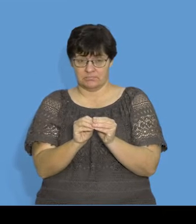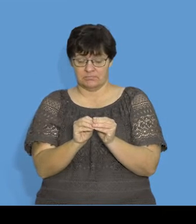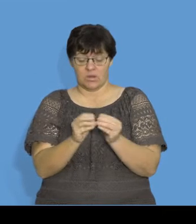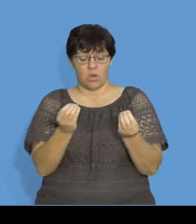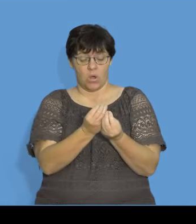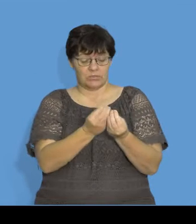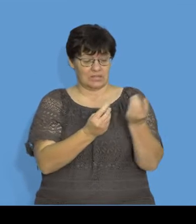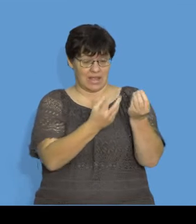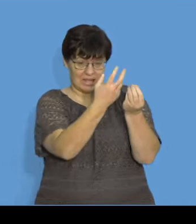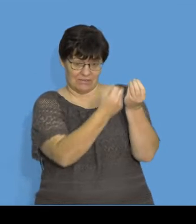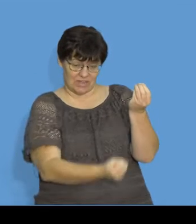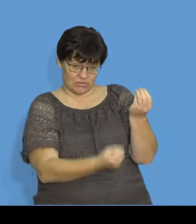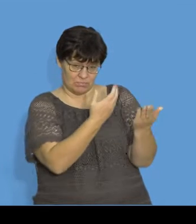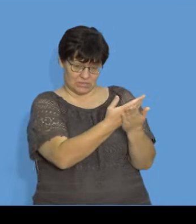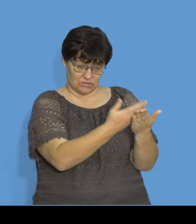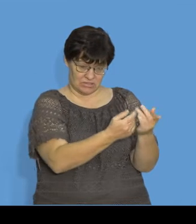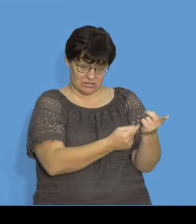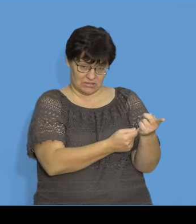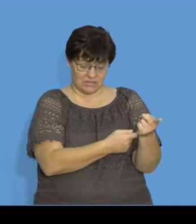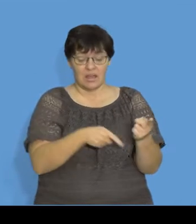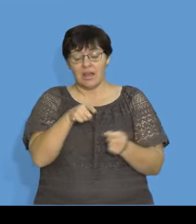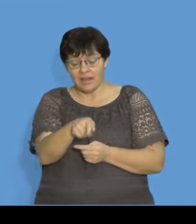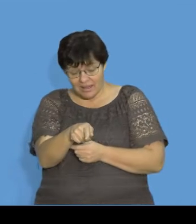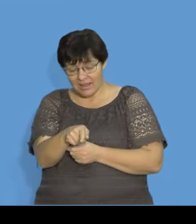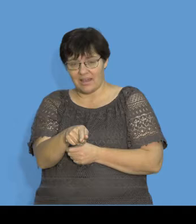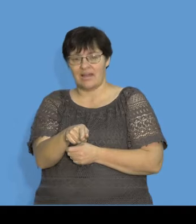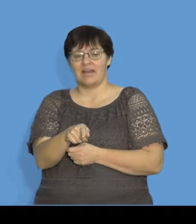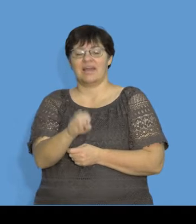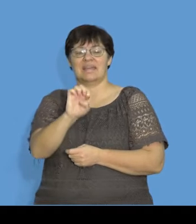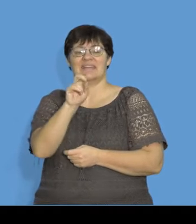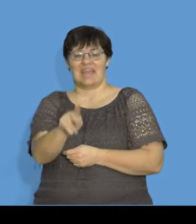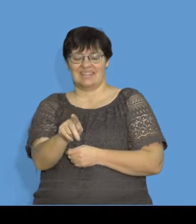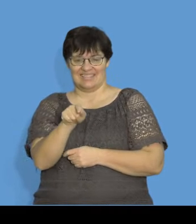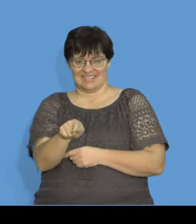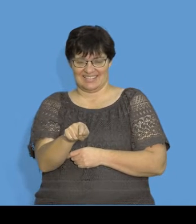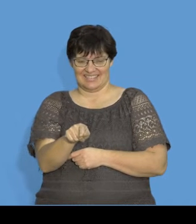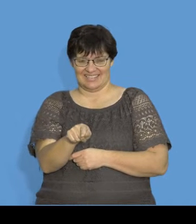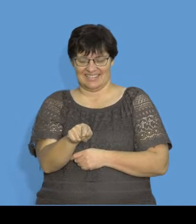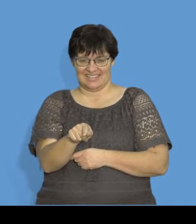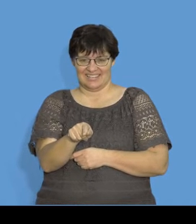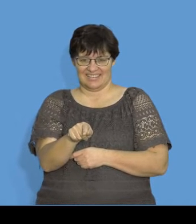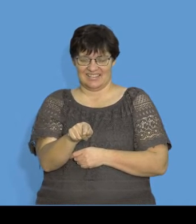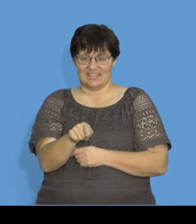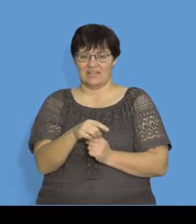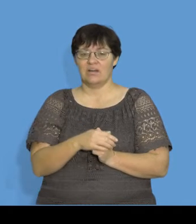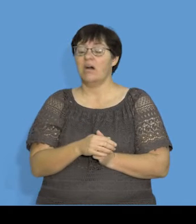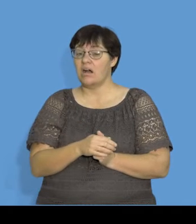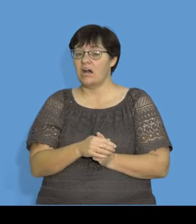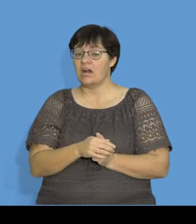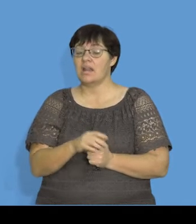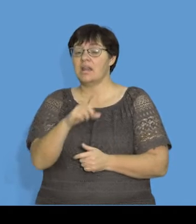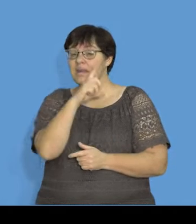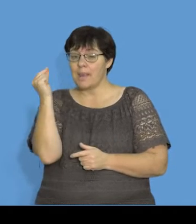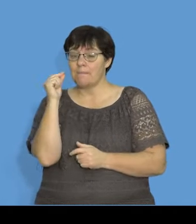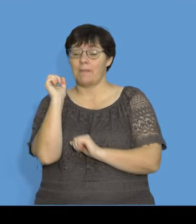of an object's gravitational potential and its kinetic. It's very specific. It's